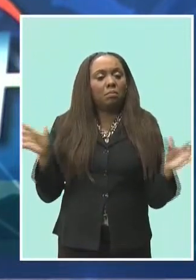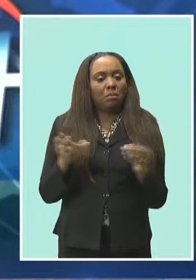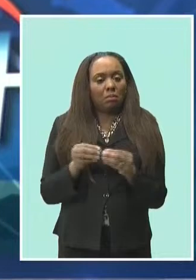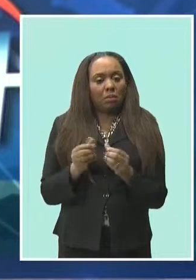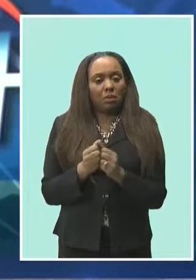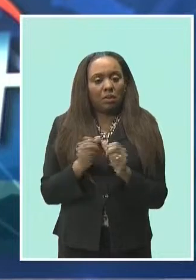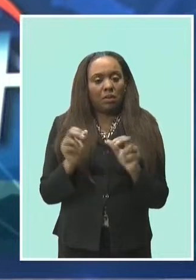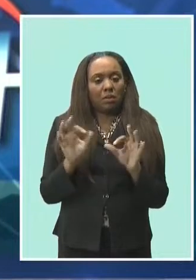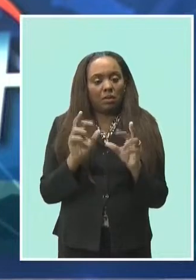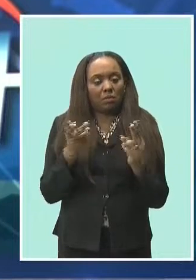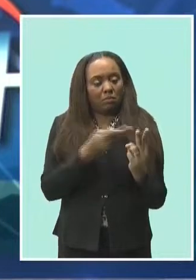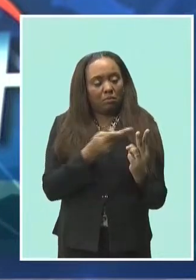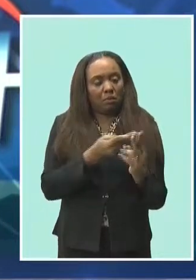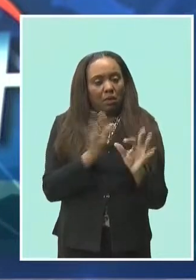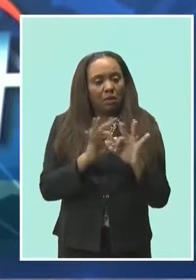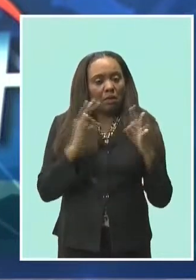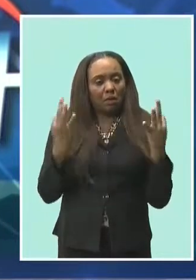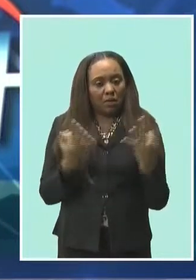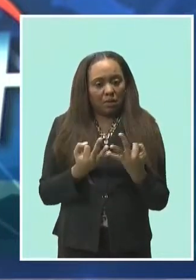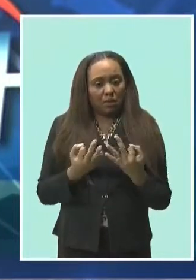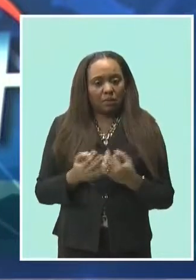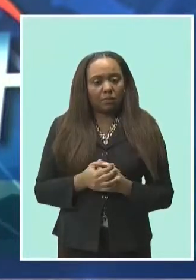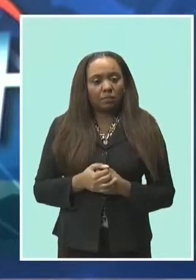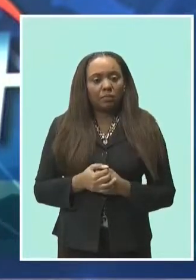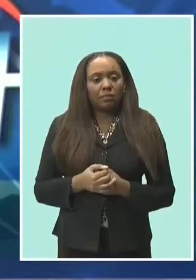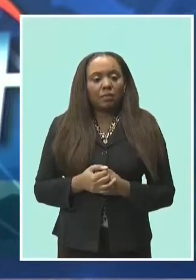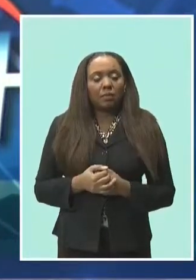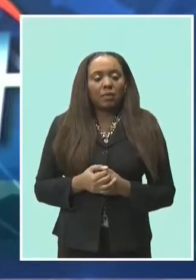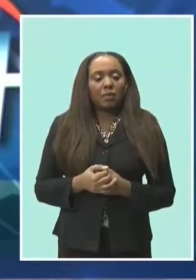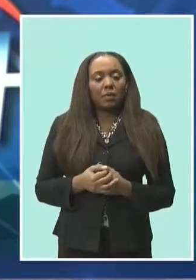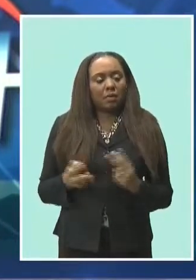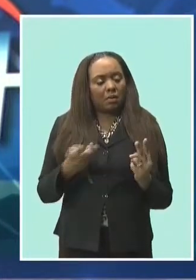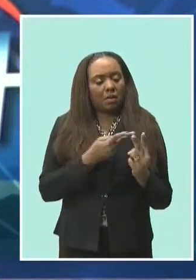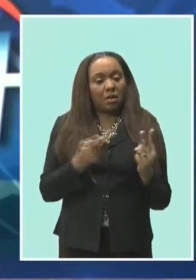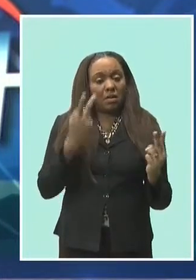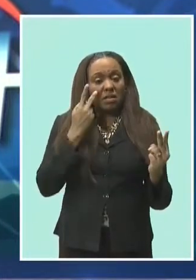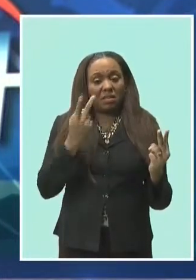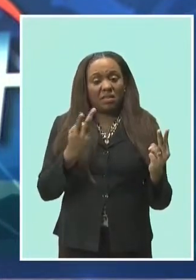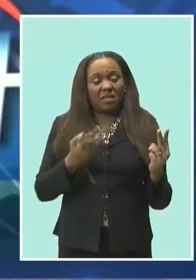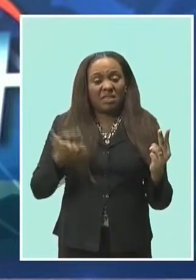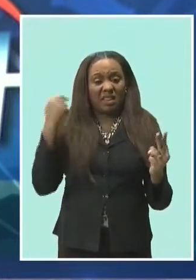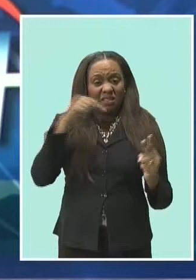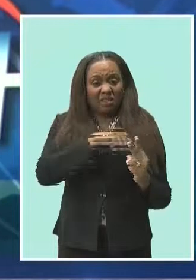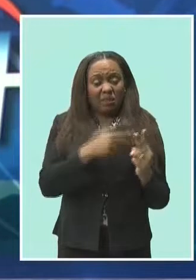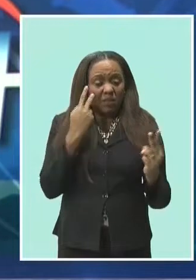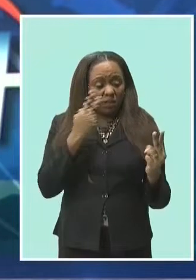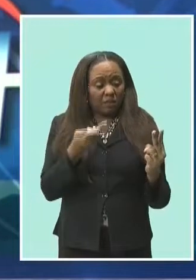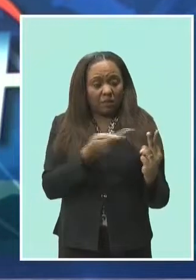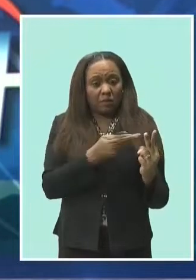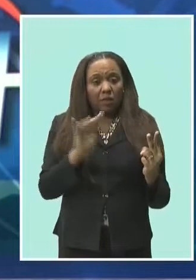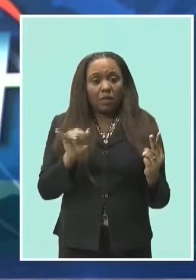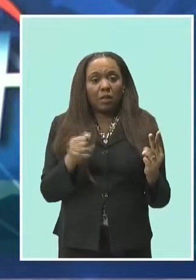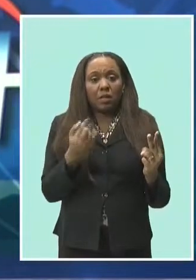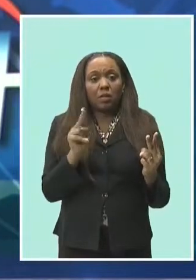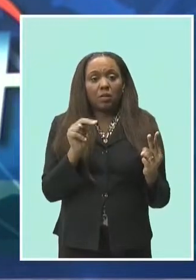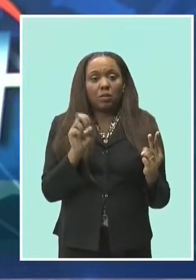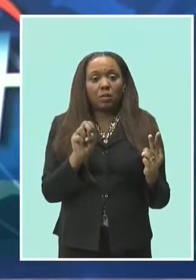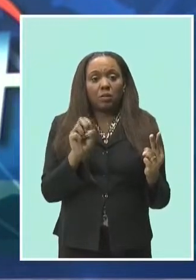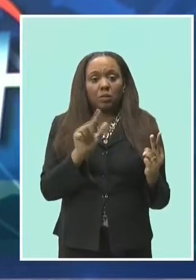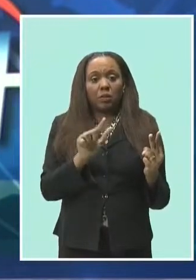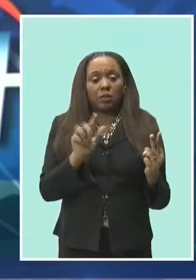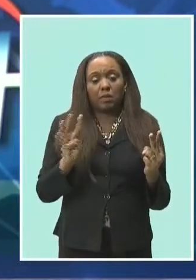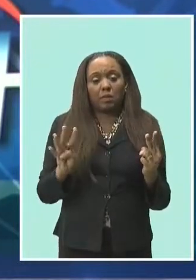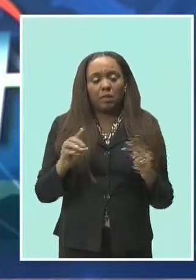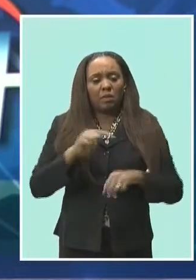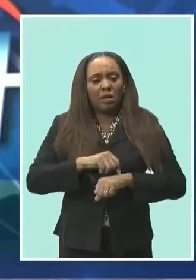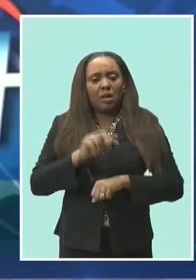Oscar Suarez and Magdalena DeVille. The couple was last seen on June 24th at about 2:30 in the afternoon. CBC News was